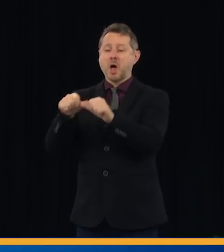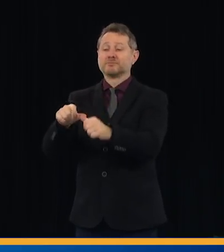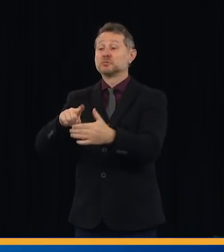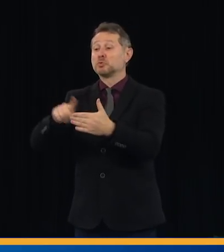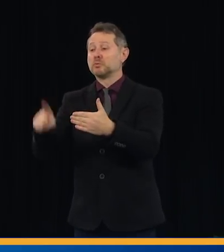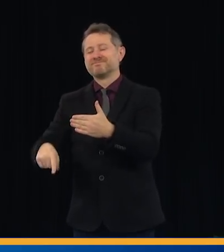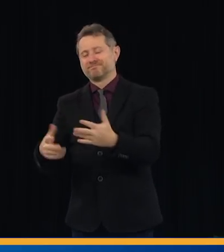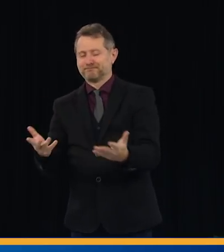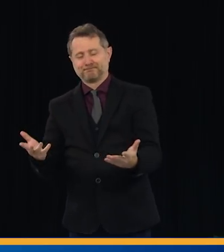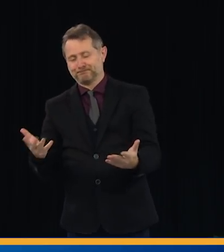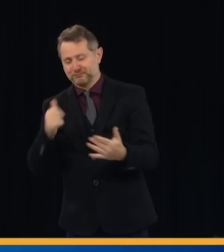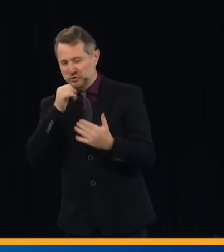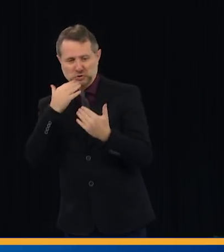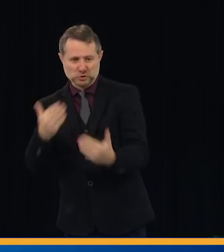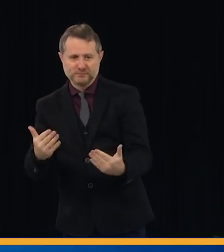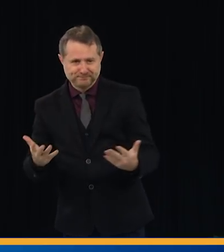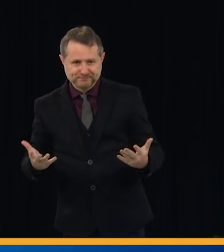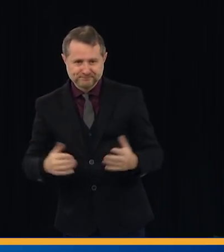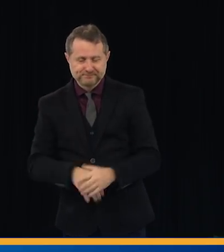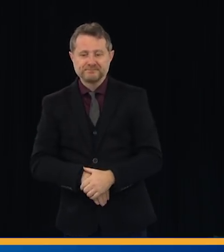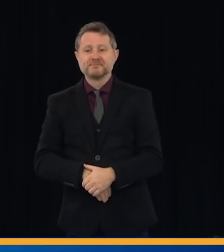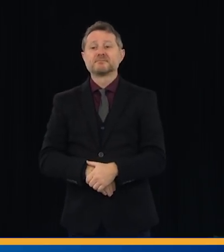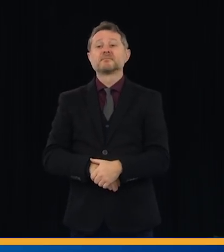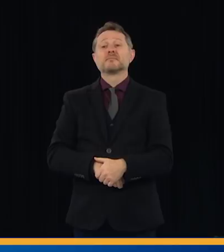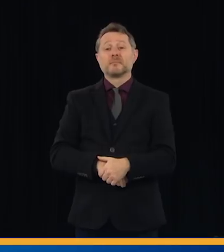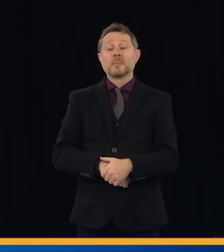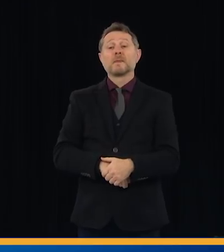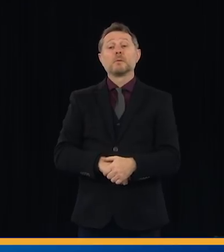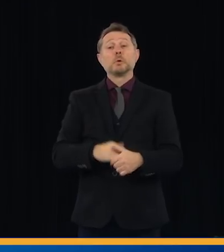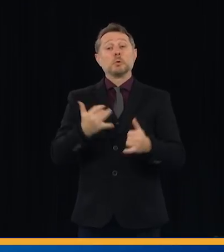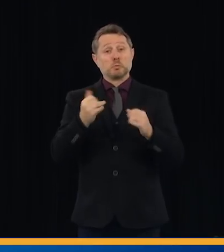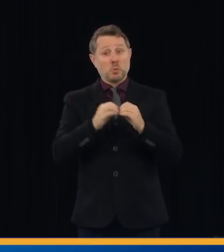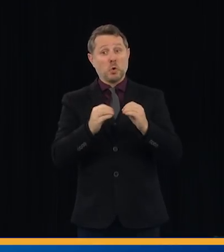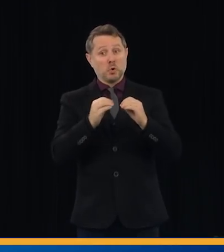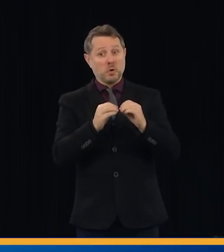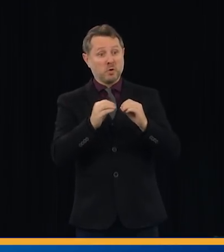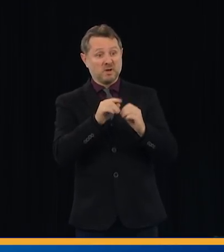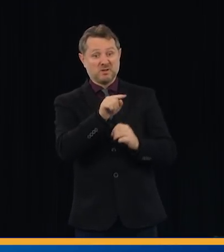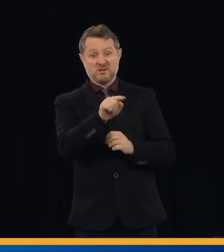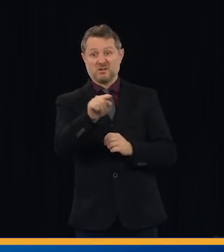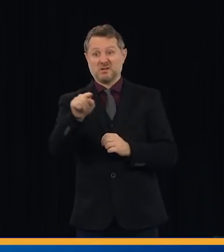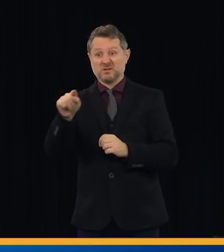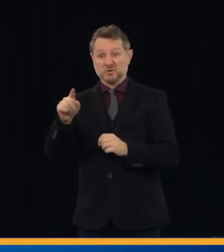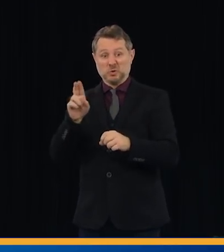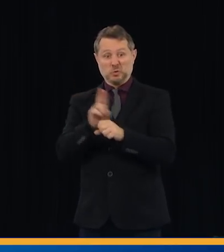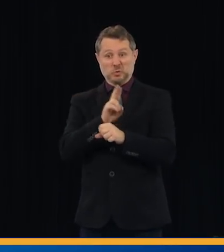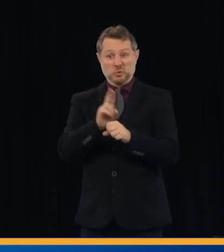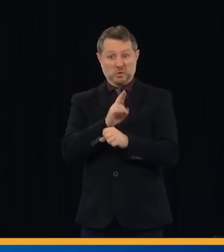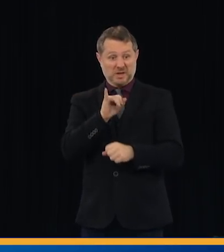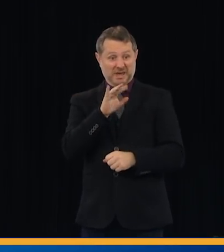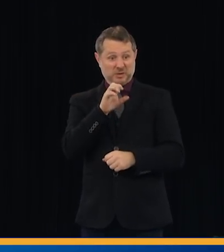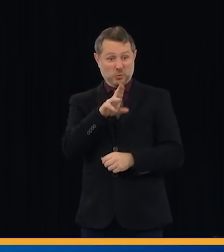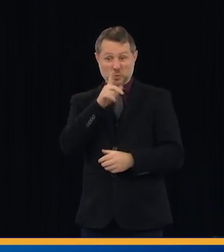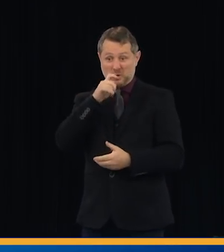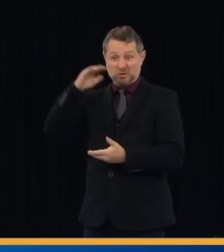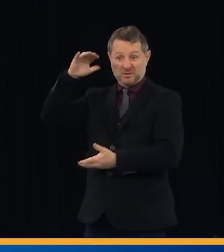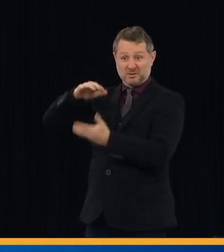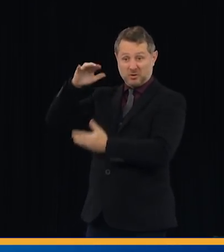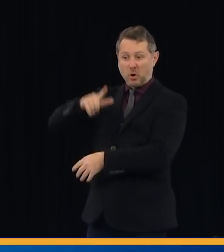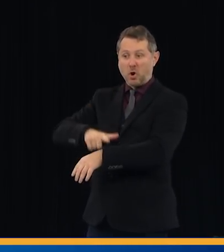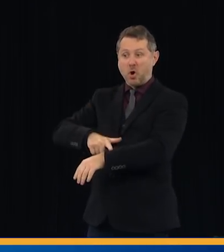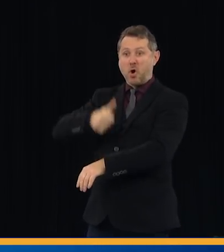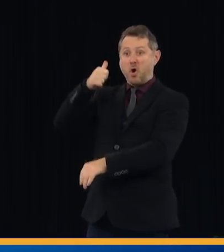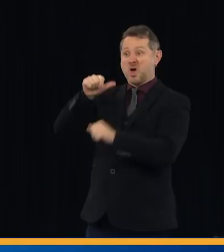time, you're having more and more people now who were on ventilators for a longer and longer period of